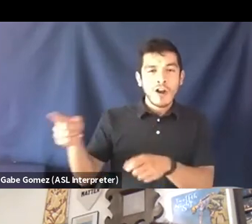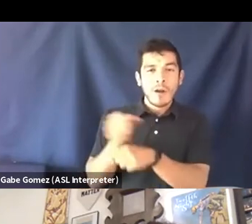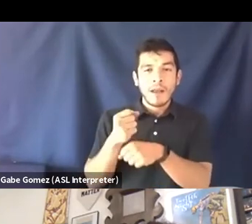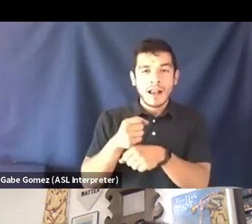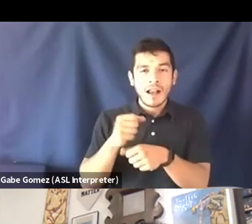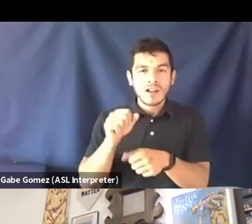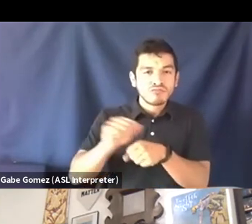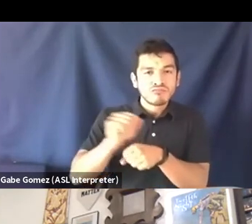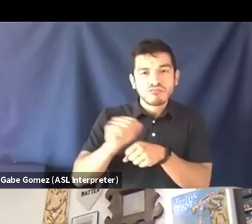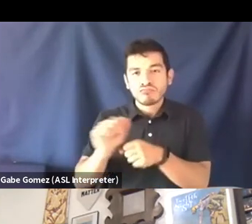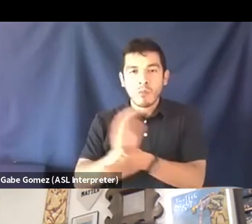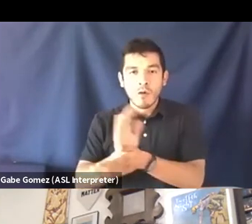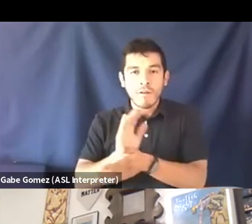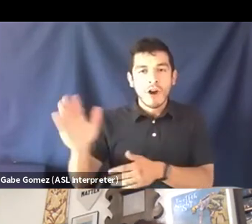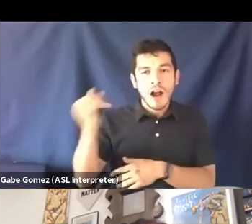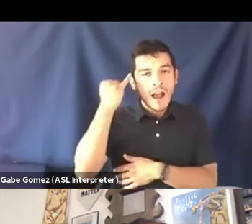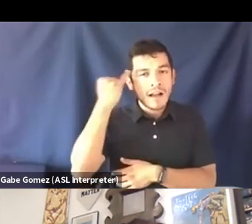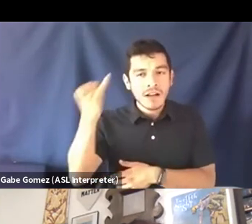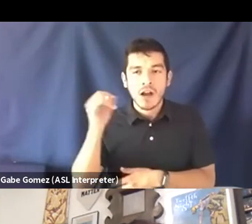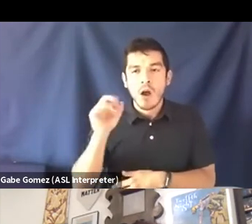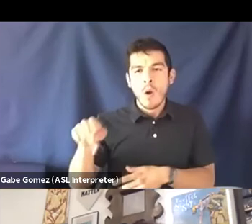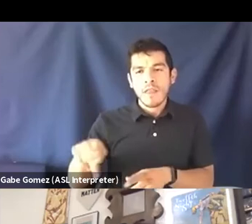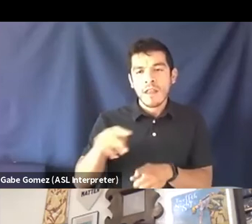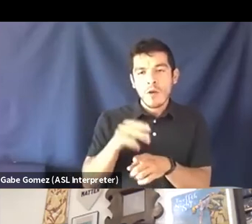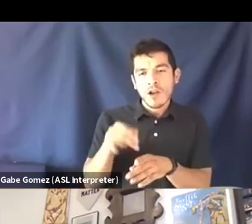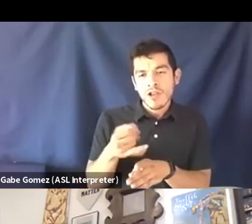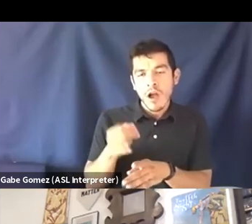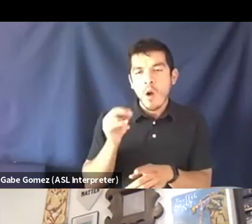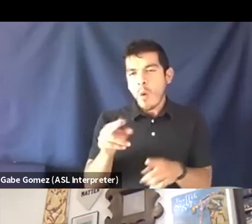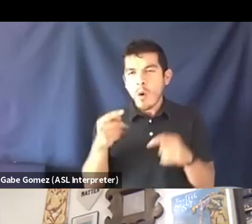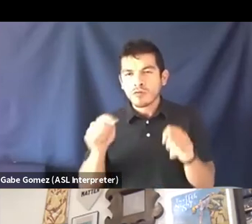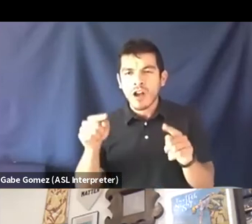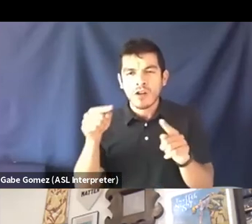getting her idea or, you know, this project, are trying to